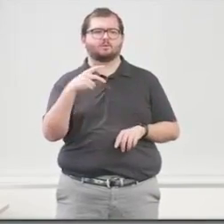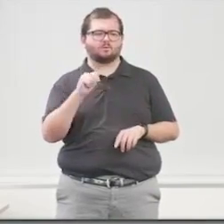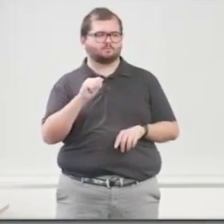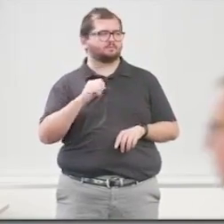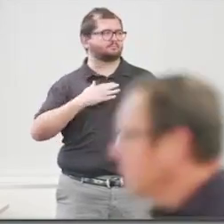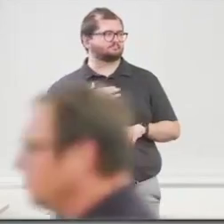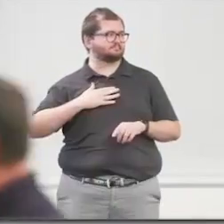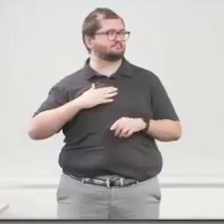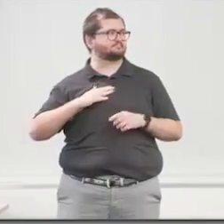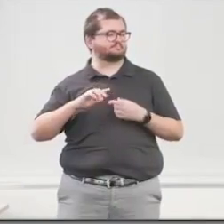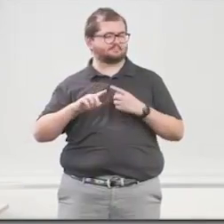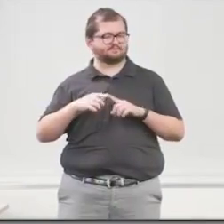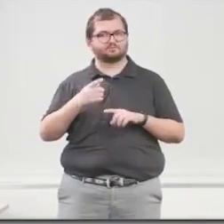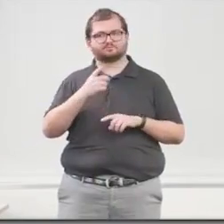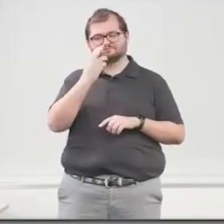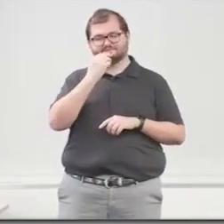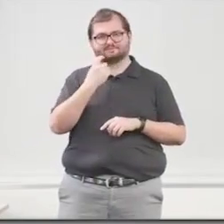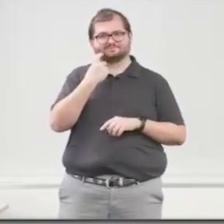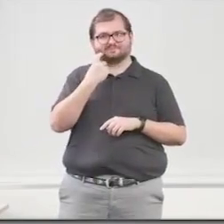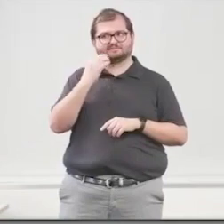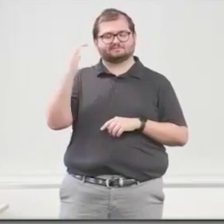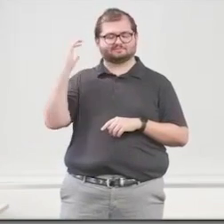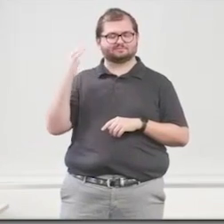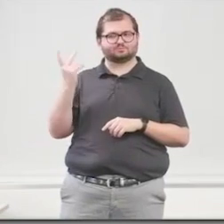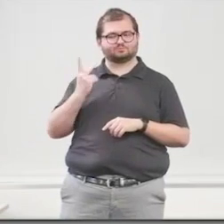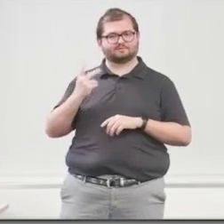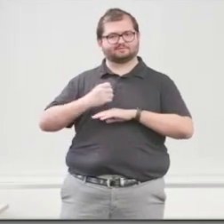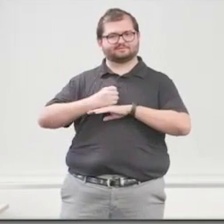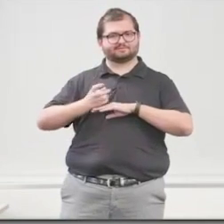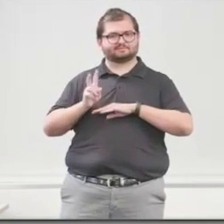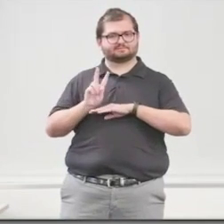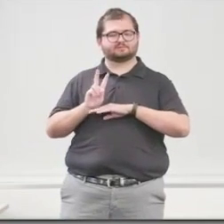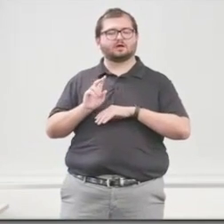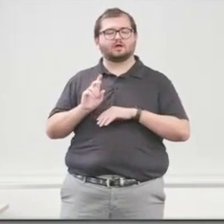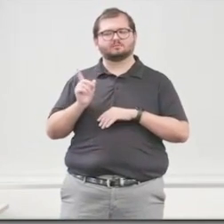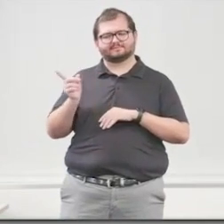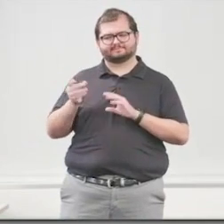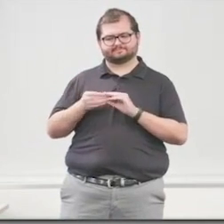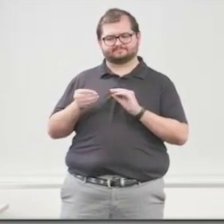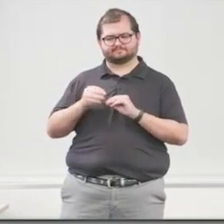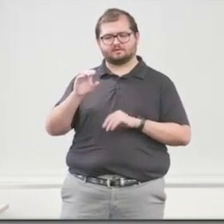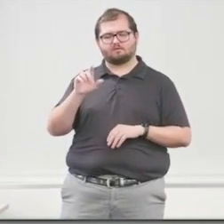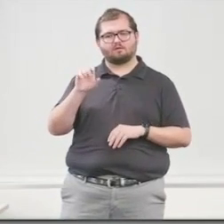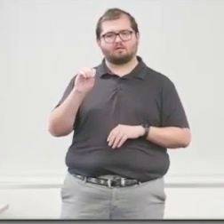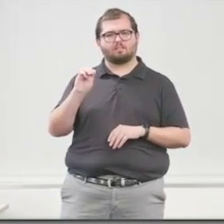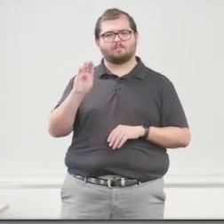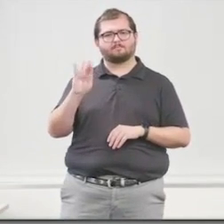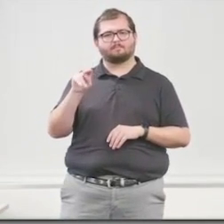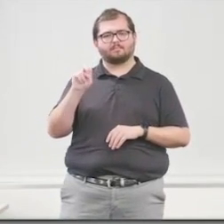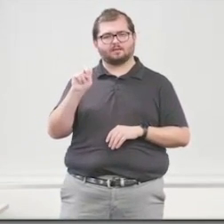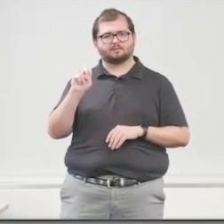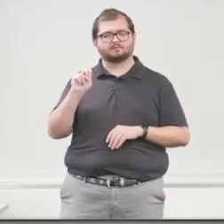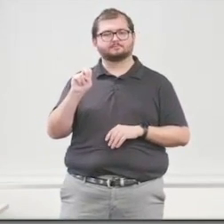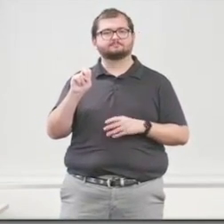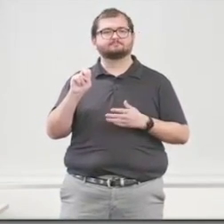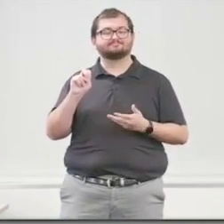who was on a similar stage with us many years ago, when he talked about the tragedy of Columbine, he talked about how some people, because of